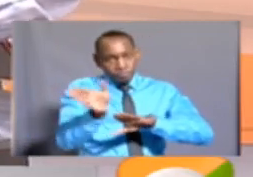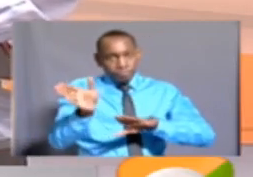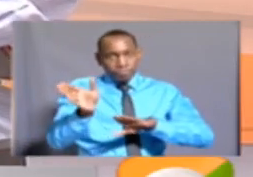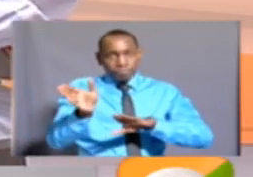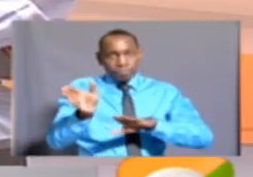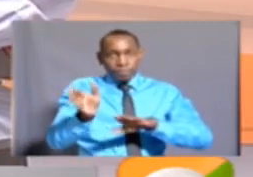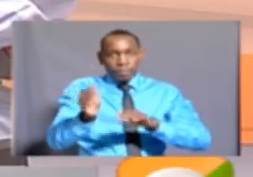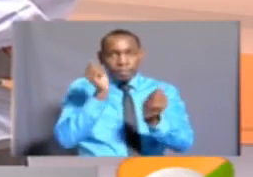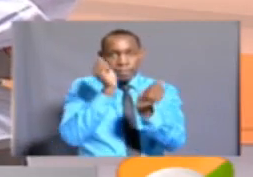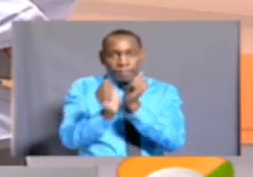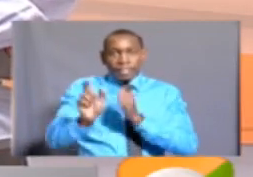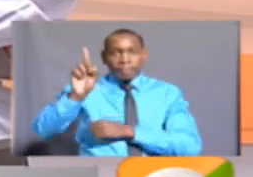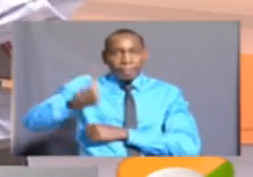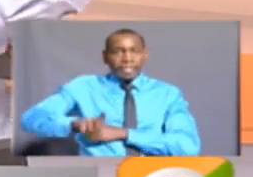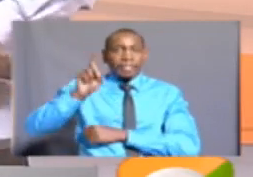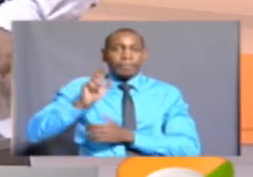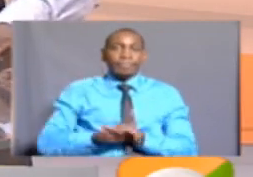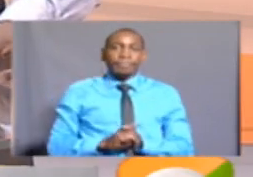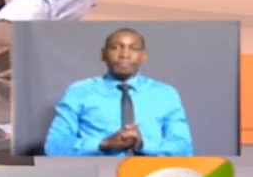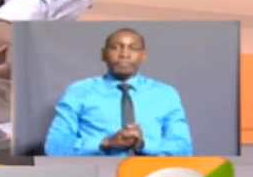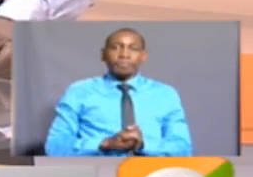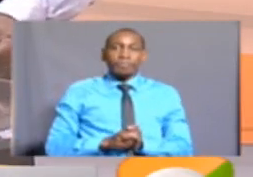be prosecuted.